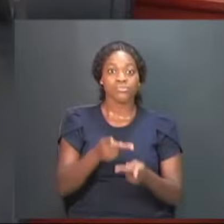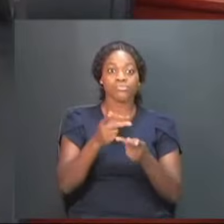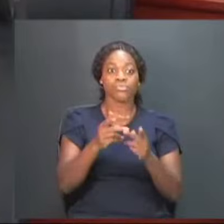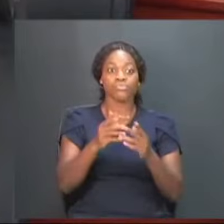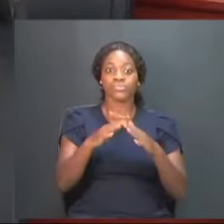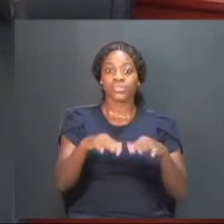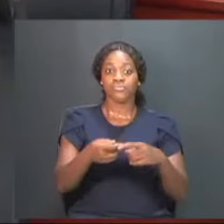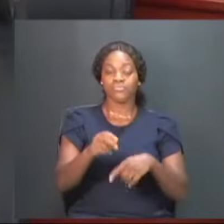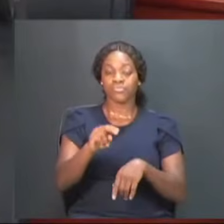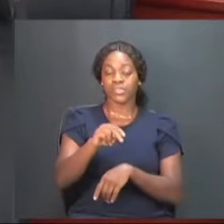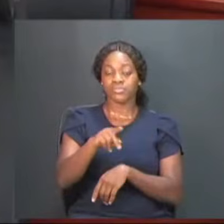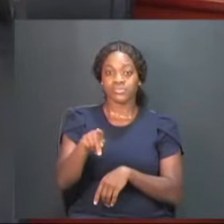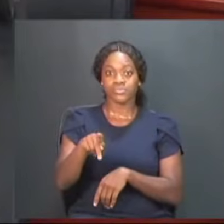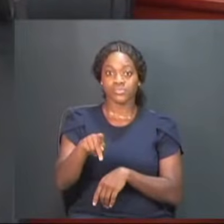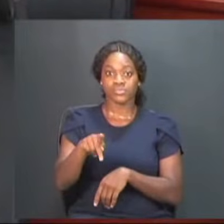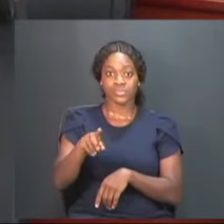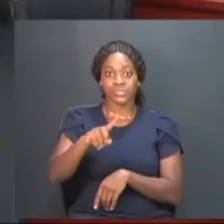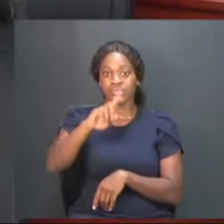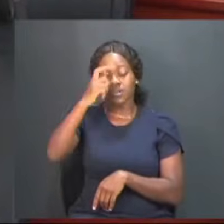the NPP administration,